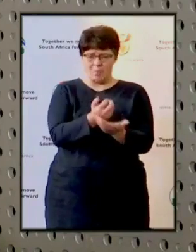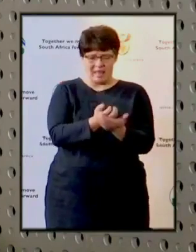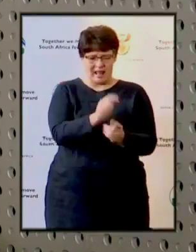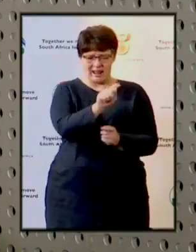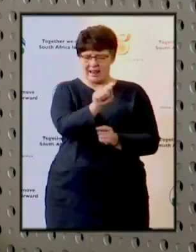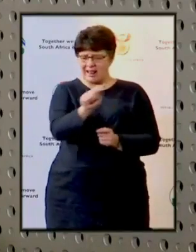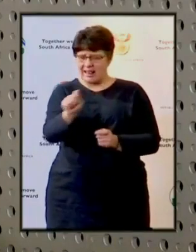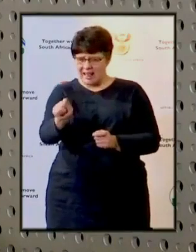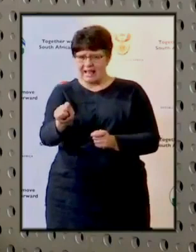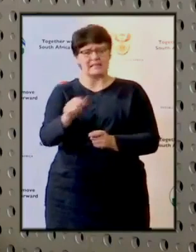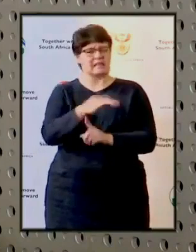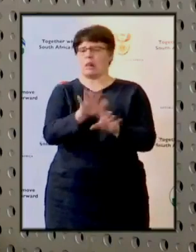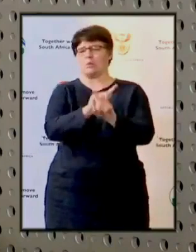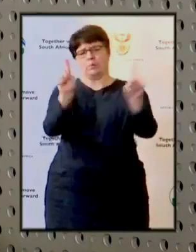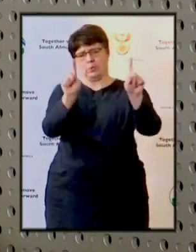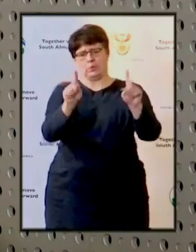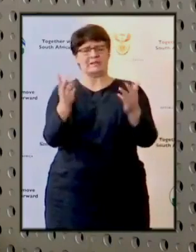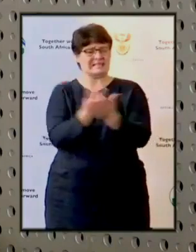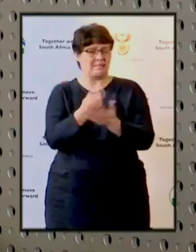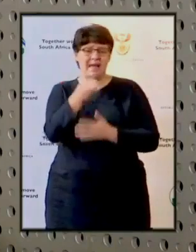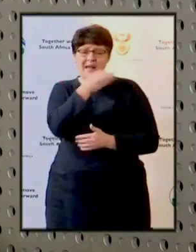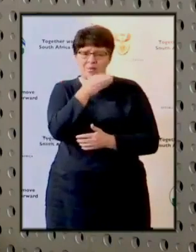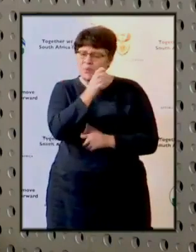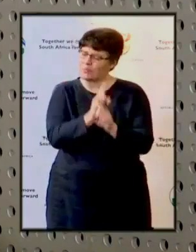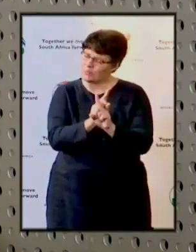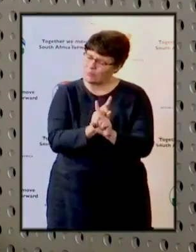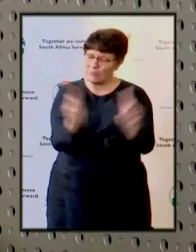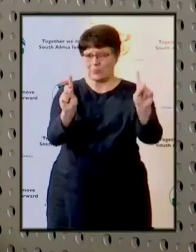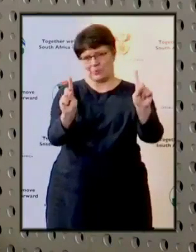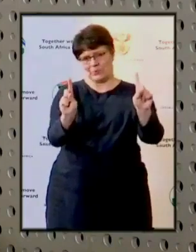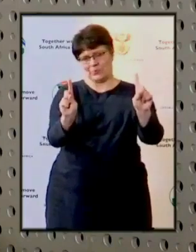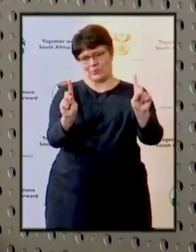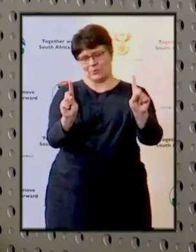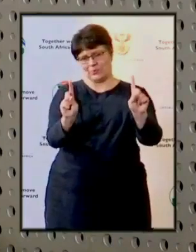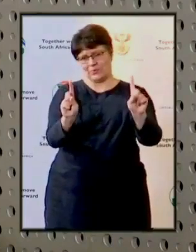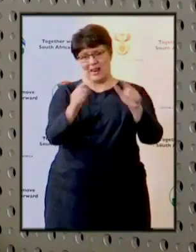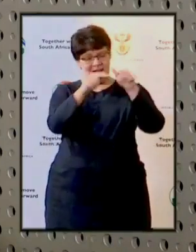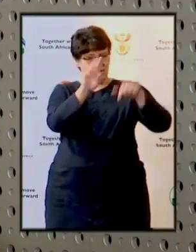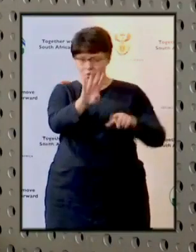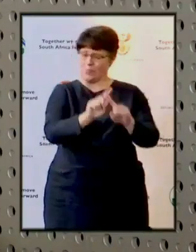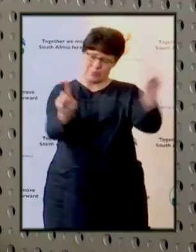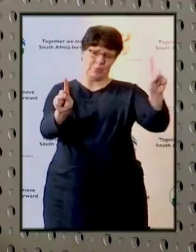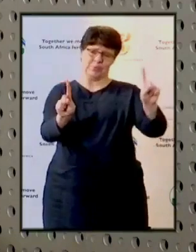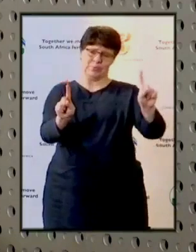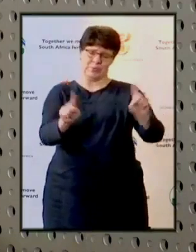said, alcohol is not allowed yet on level 4.